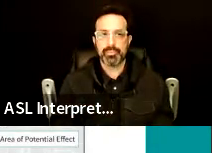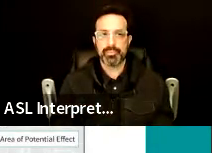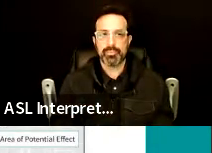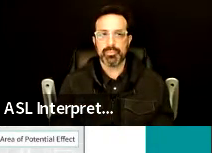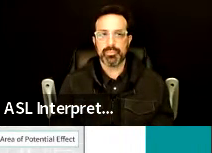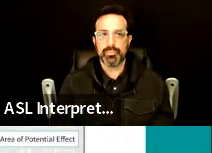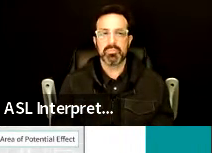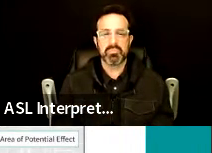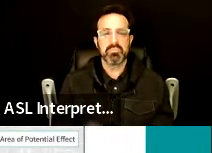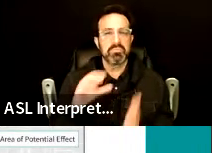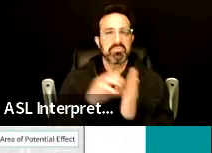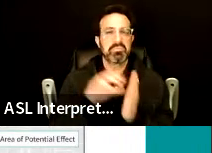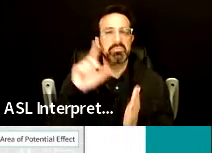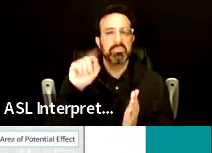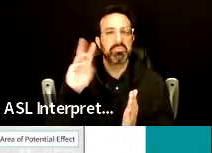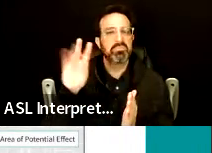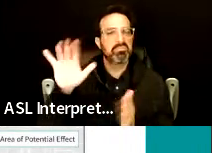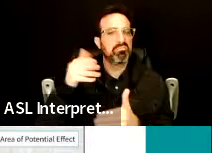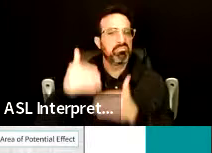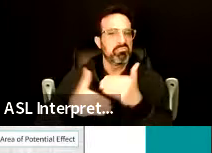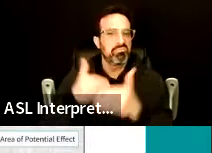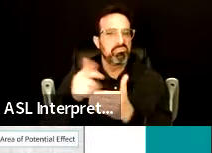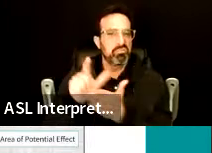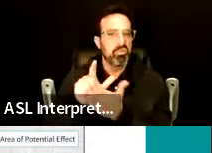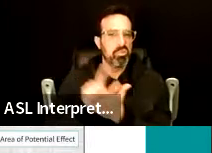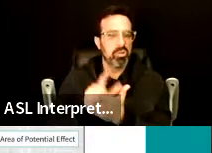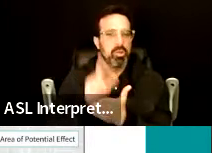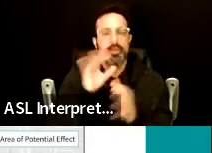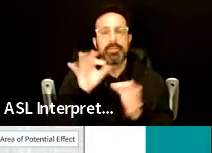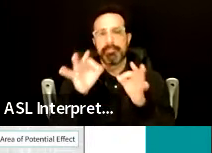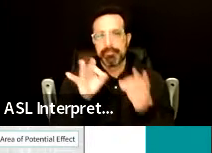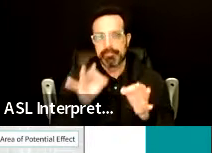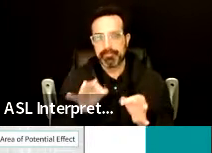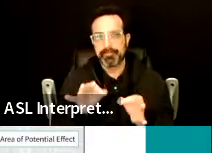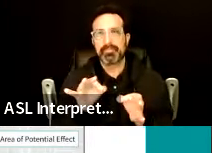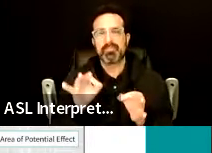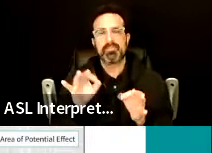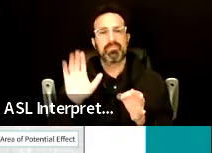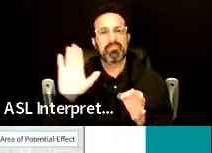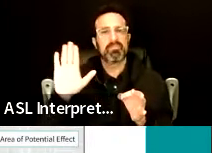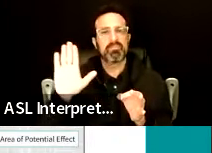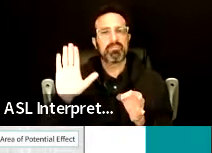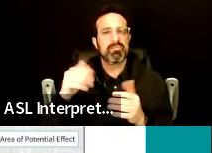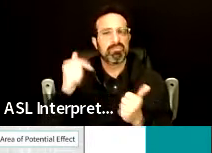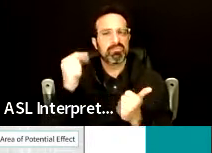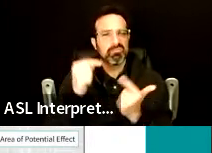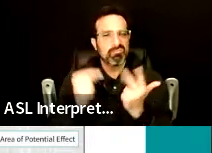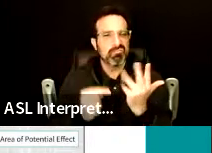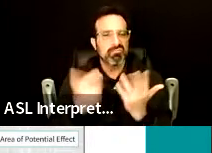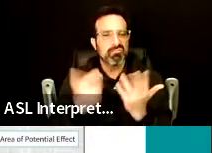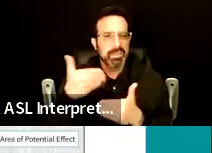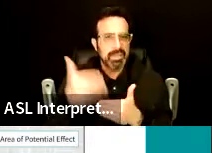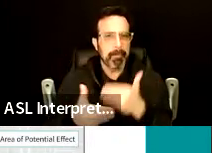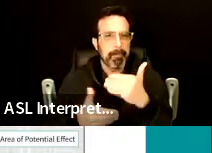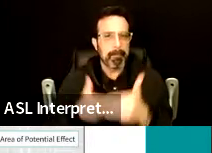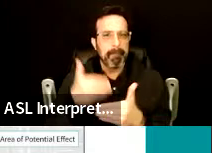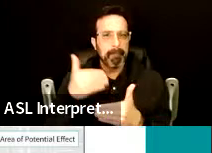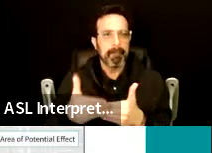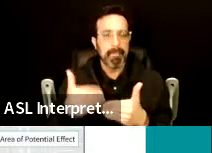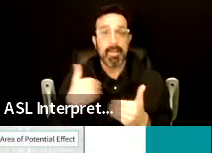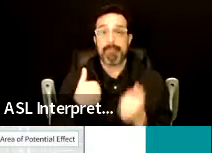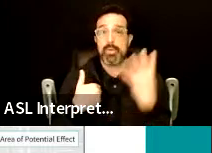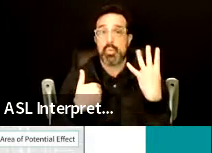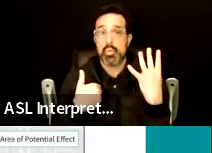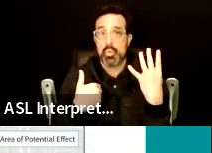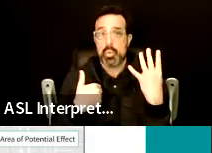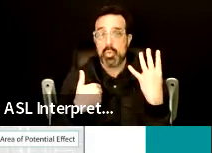So Section 106 is a procedural law, so I'm going to go through the overarching steps of the Section 106 process, of which there are